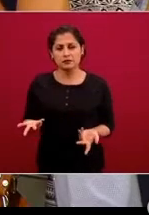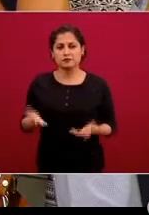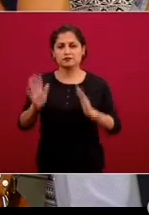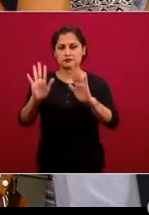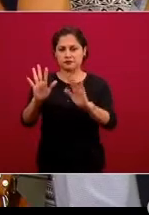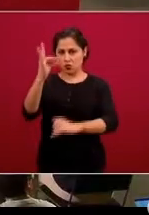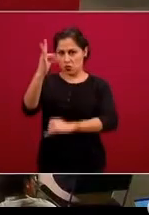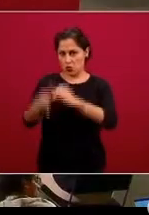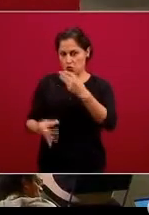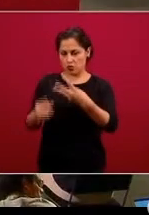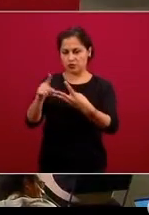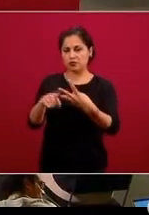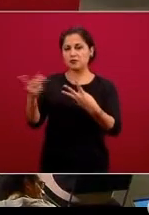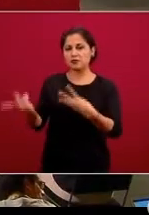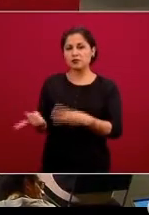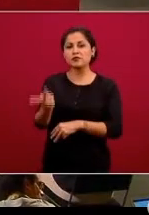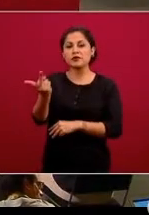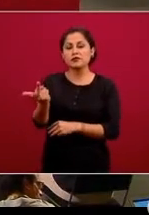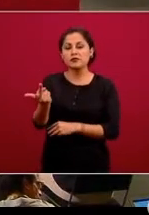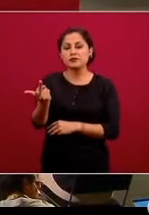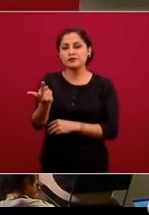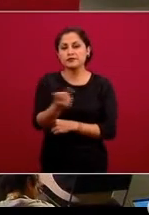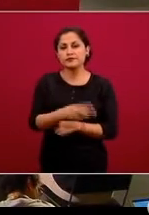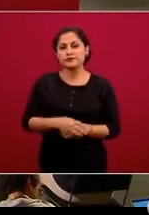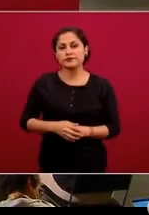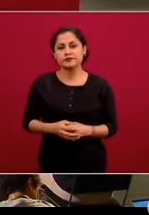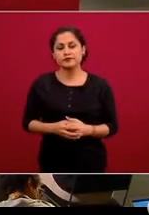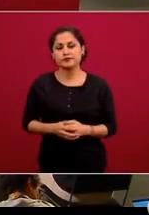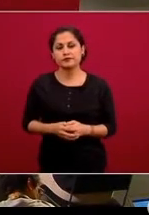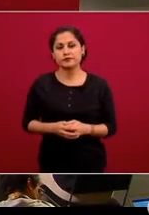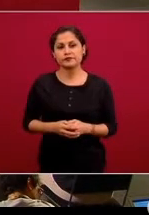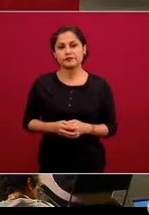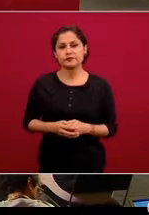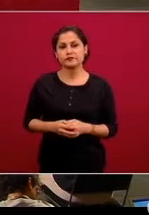app? And lastly,